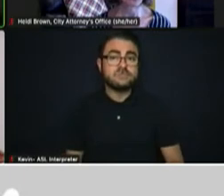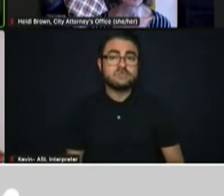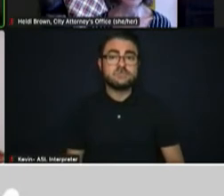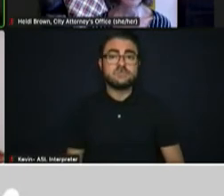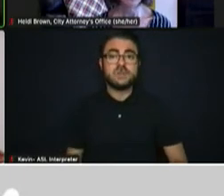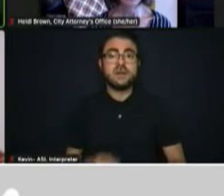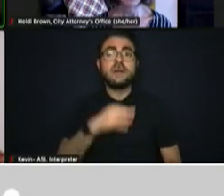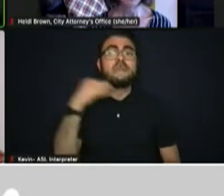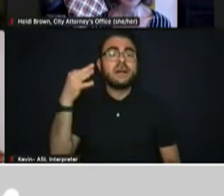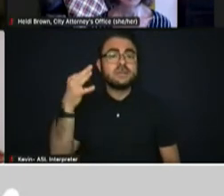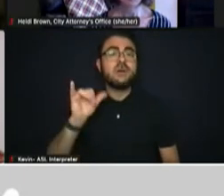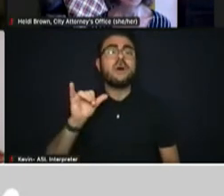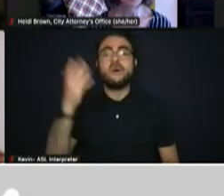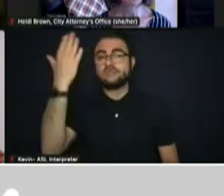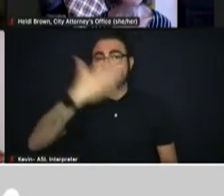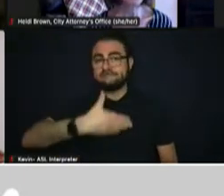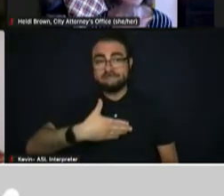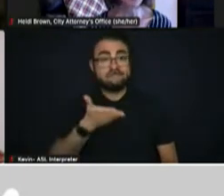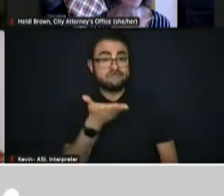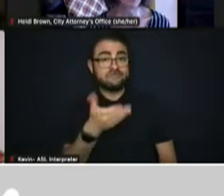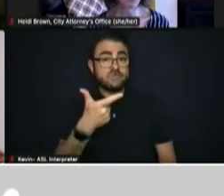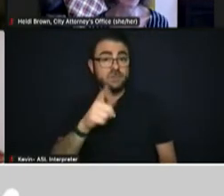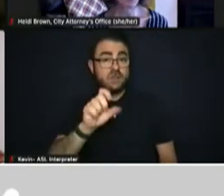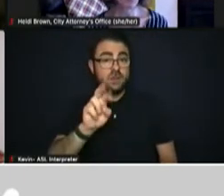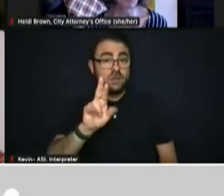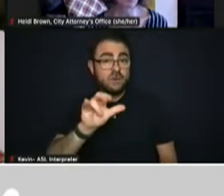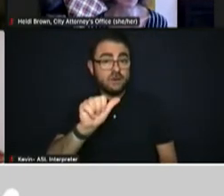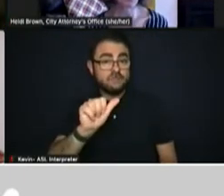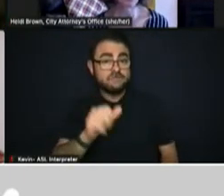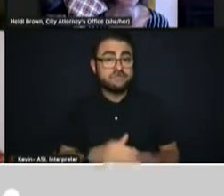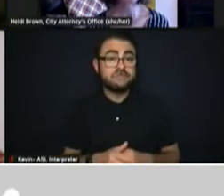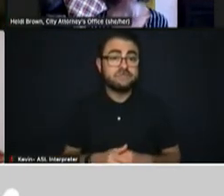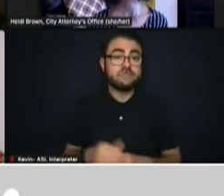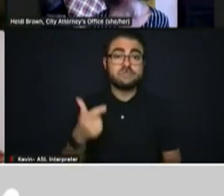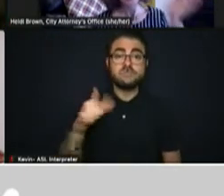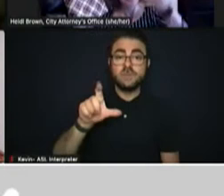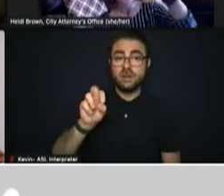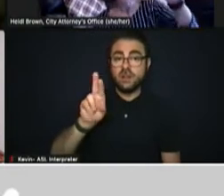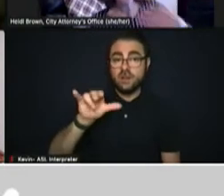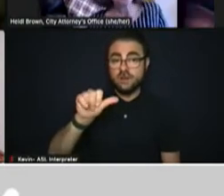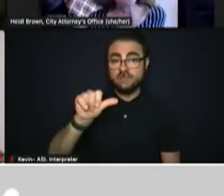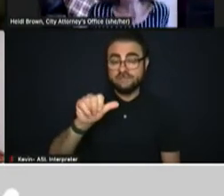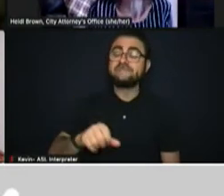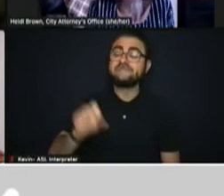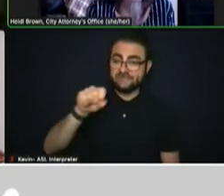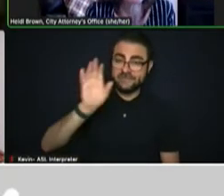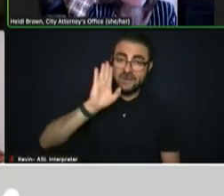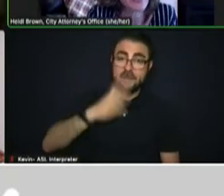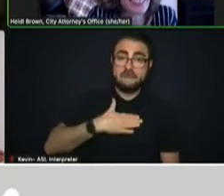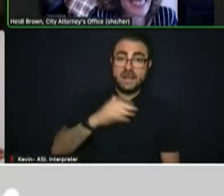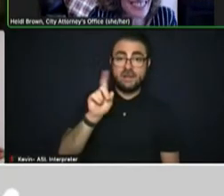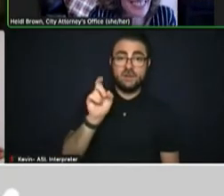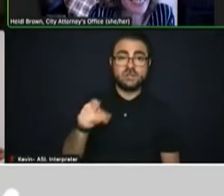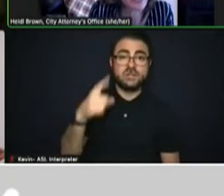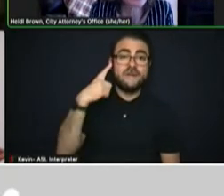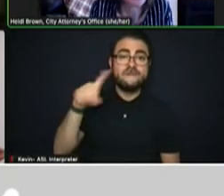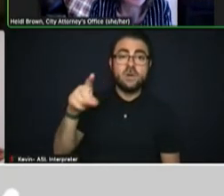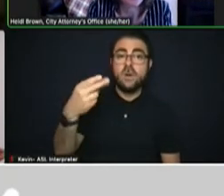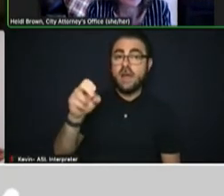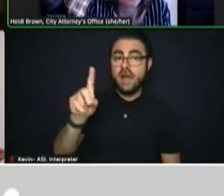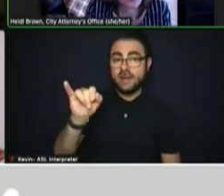that. Gloria? Yes, my question was for Heidi. Hello, Heidi. It's good to see you. Hi, Gloria. Great to see you